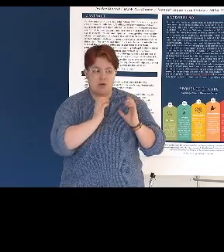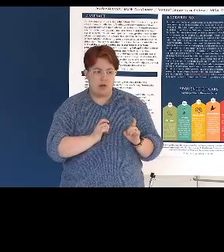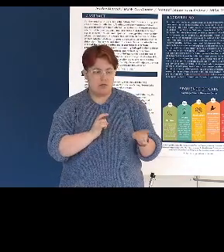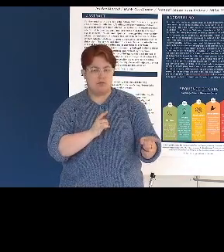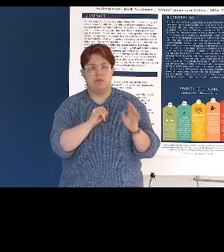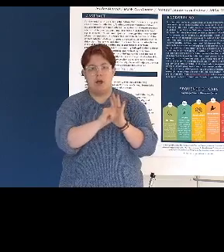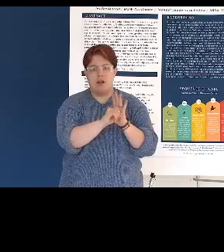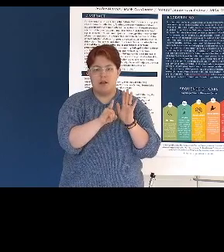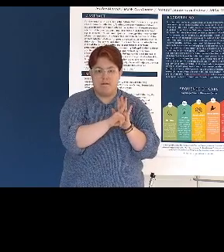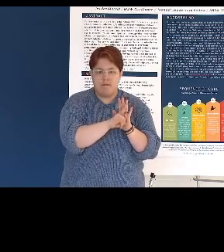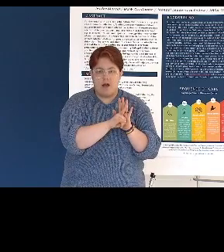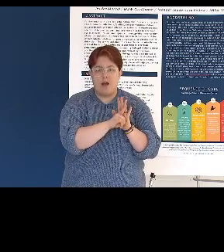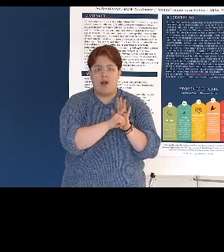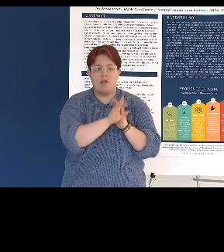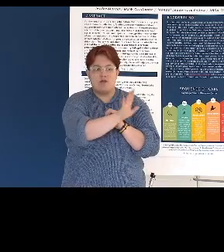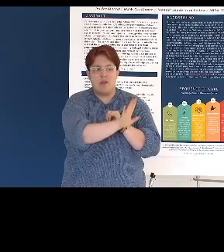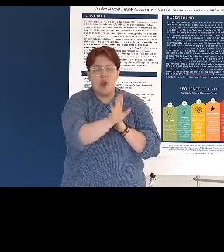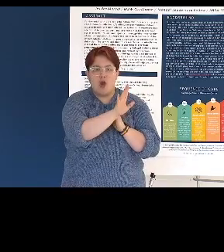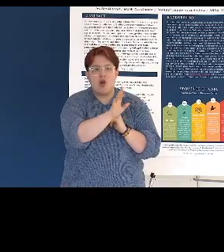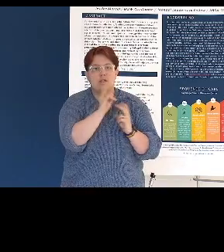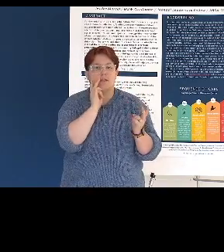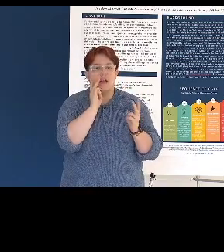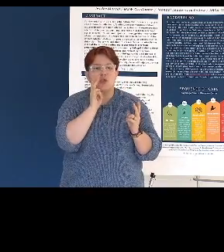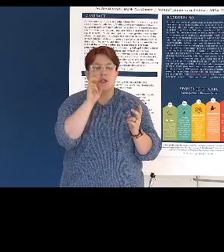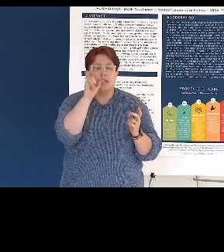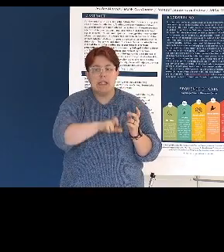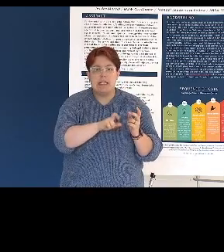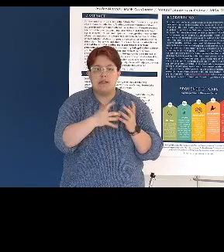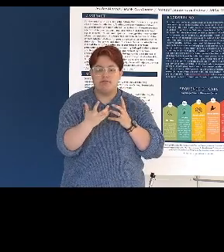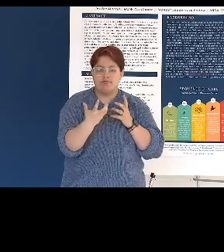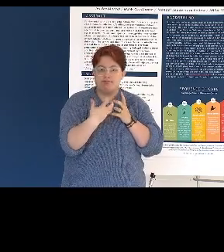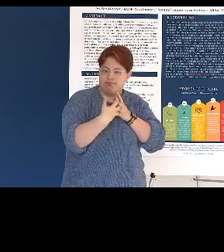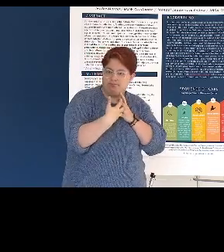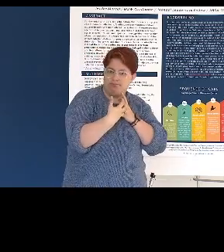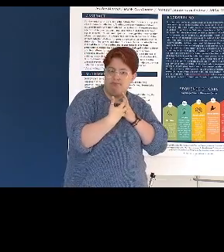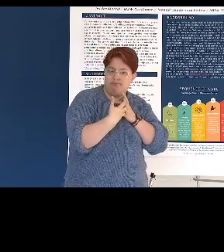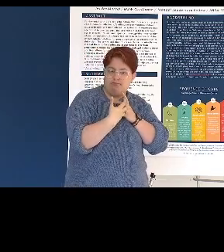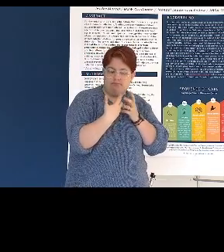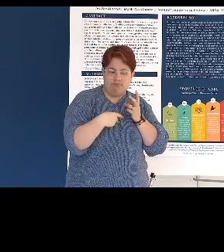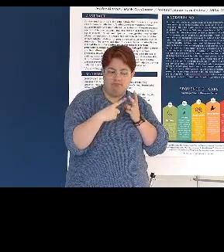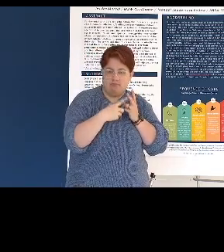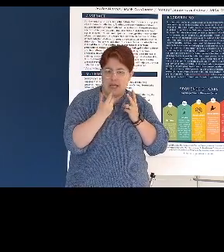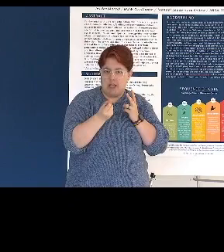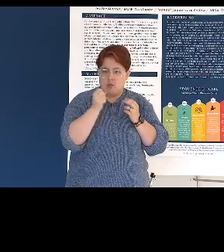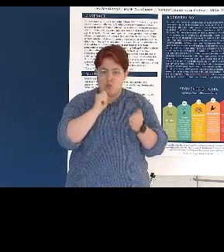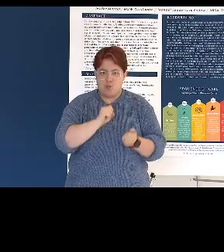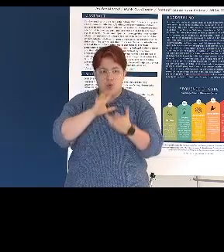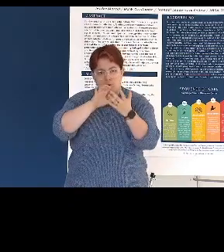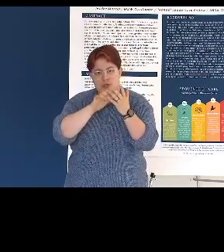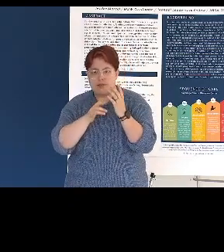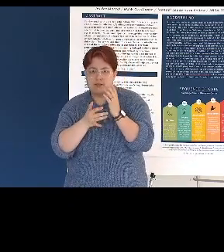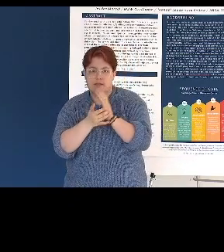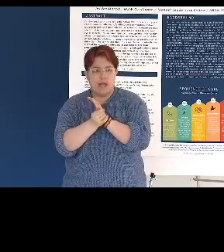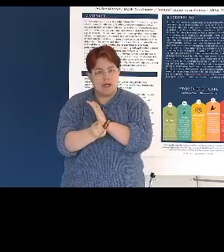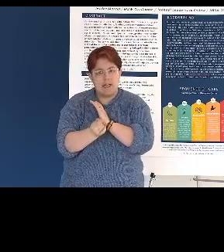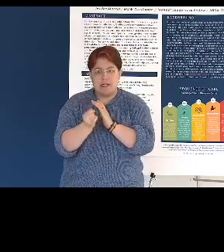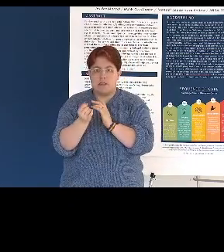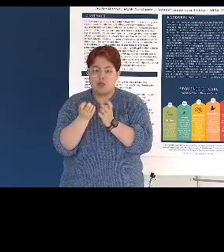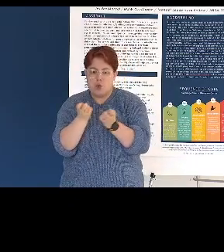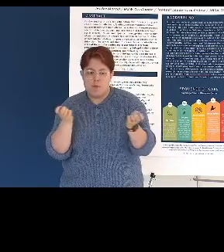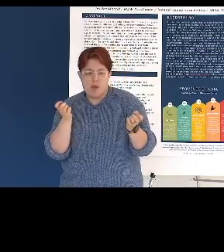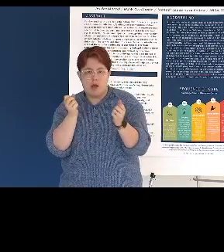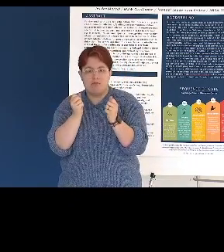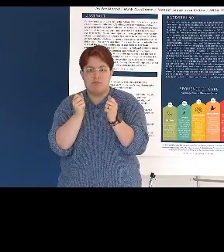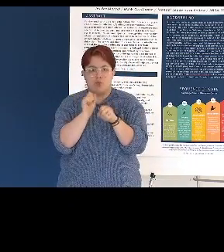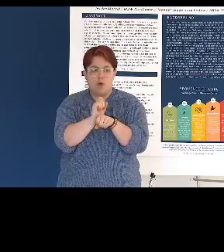the somatosensory needs that are individual to them, as well as the approaches and techniques and equipment that works for them. This should be